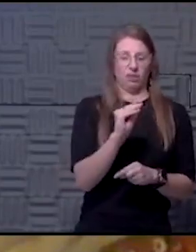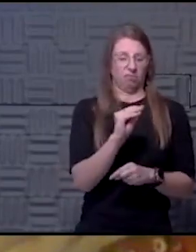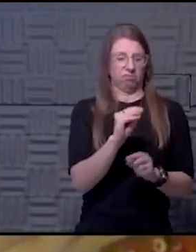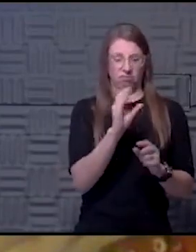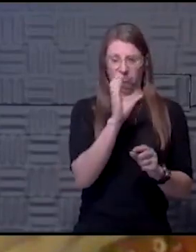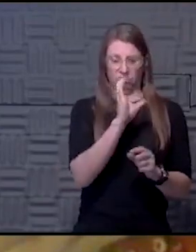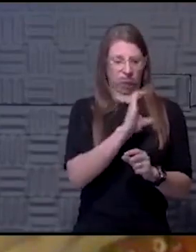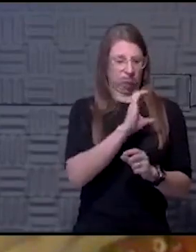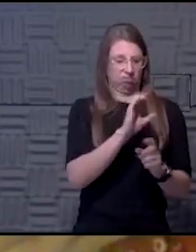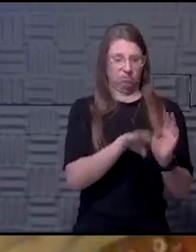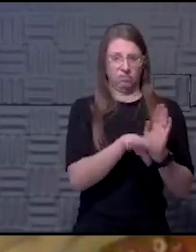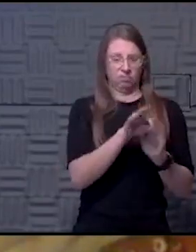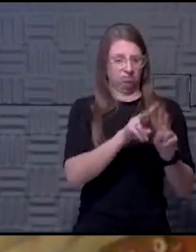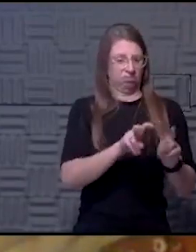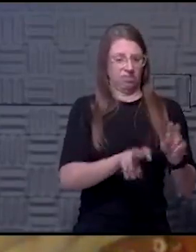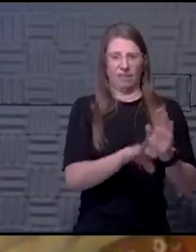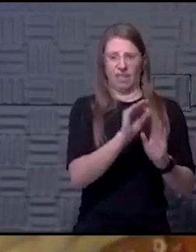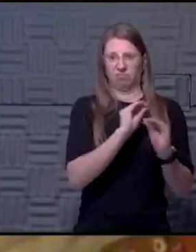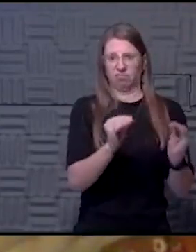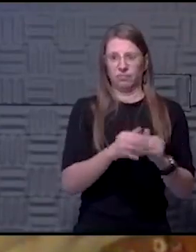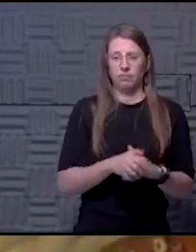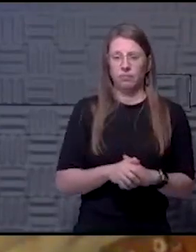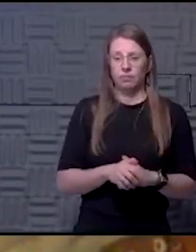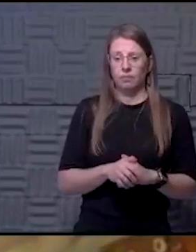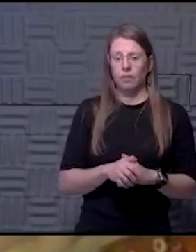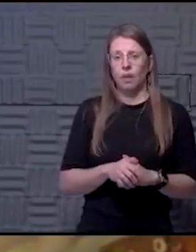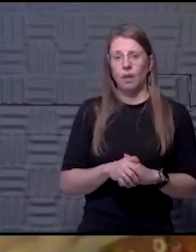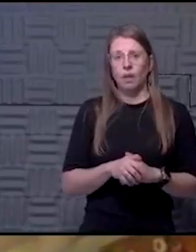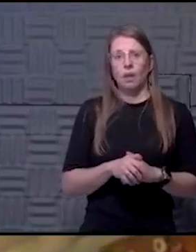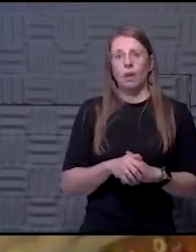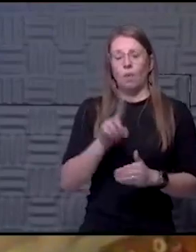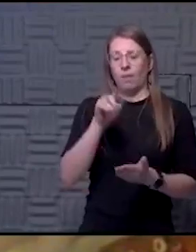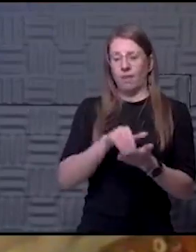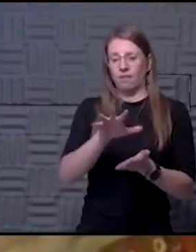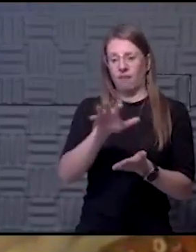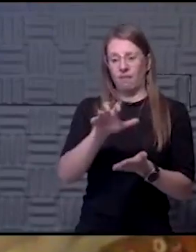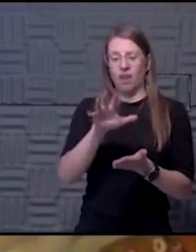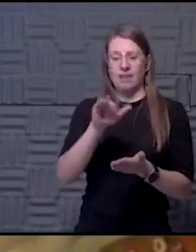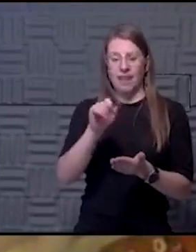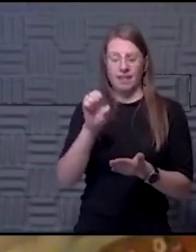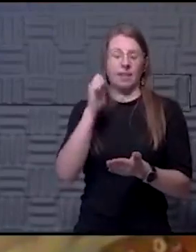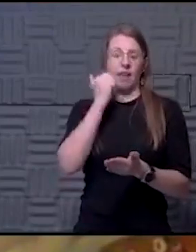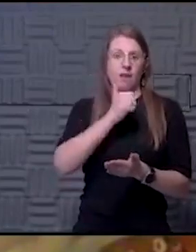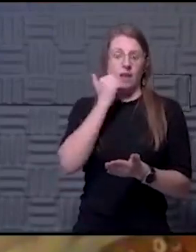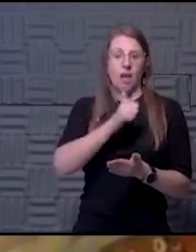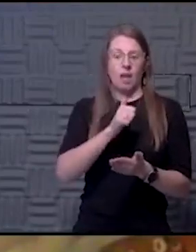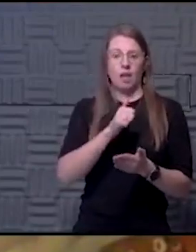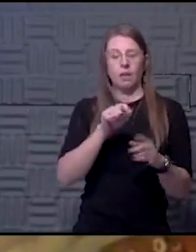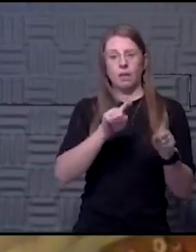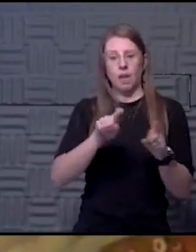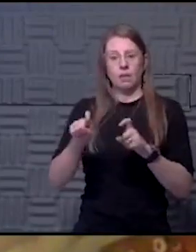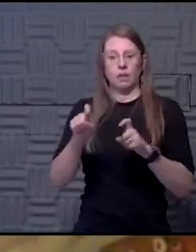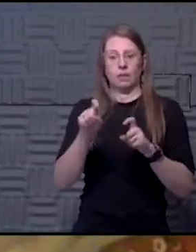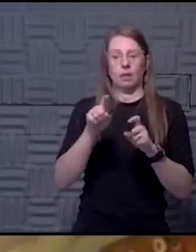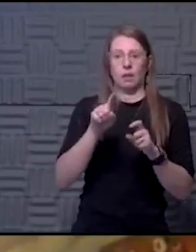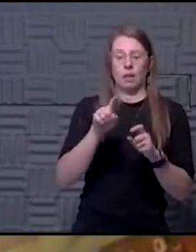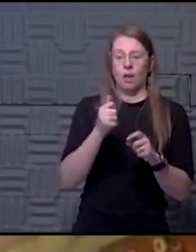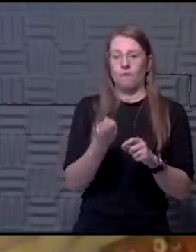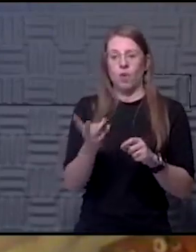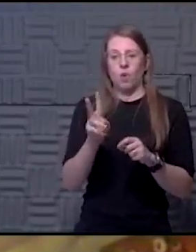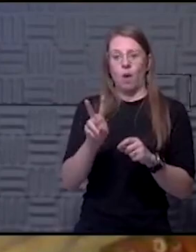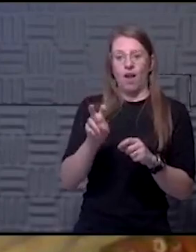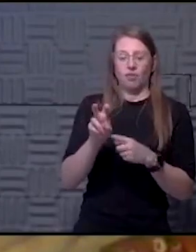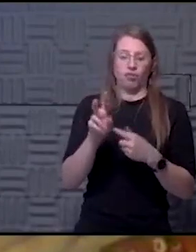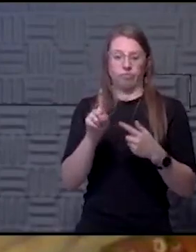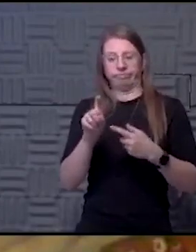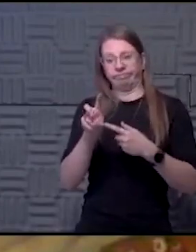of the B117. Of course, when you have 1,500 cases a day and you're testing and sequencing a couple hundred a week, that's a pretty small